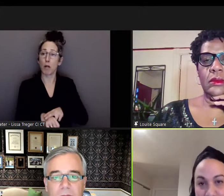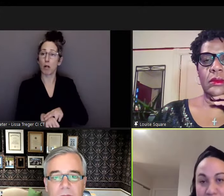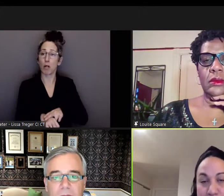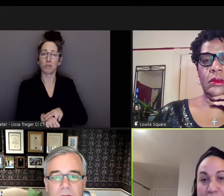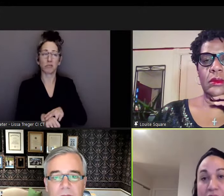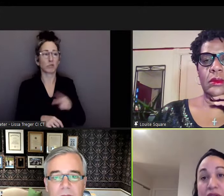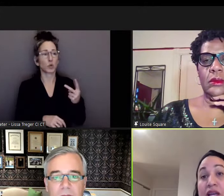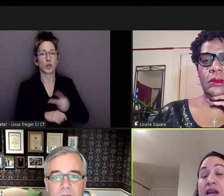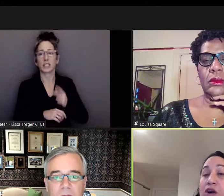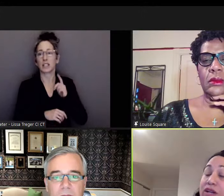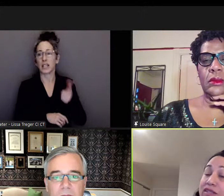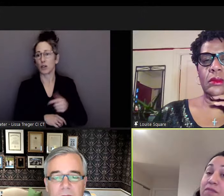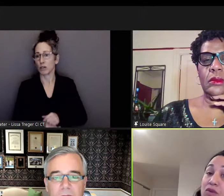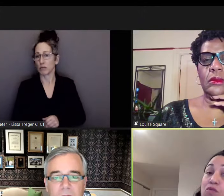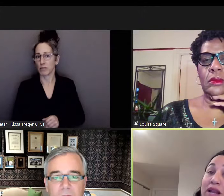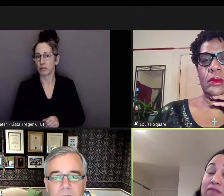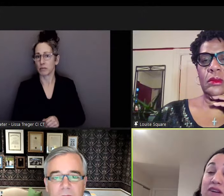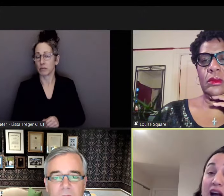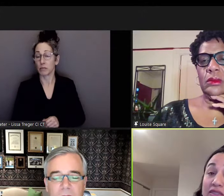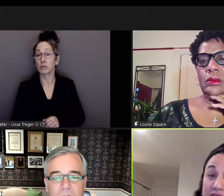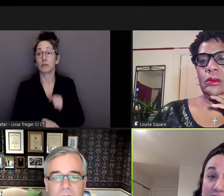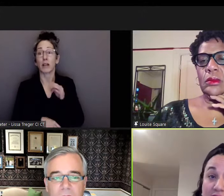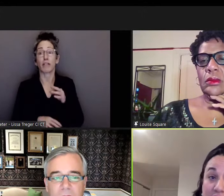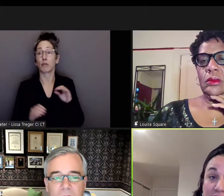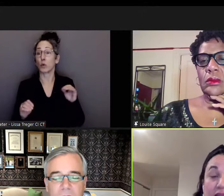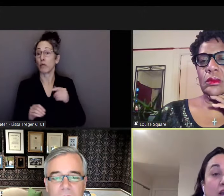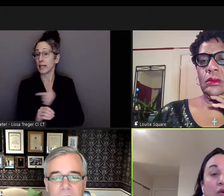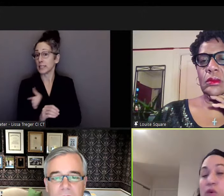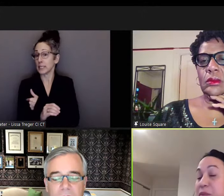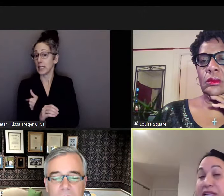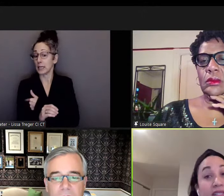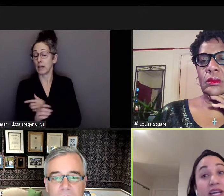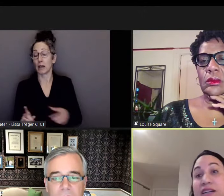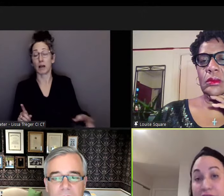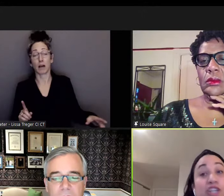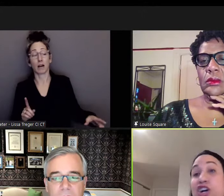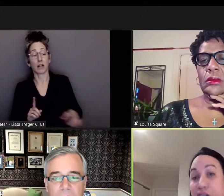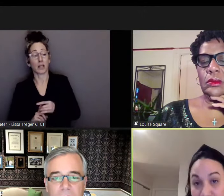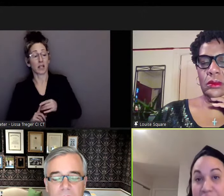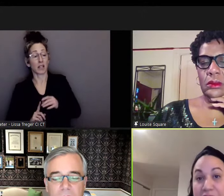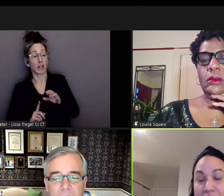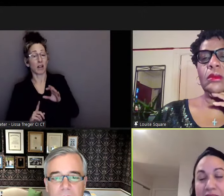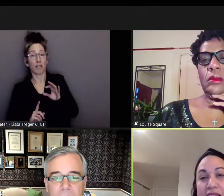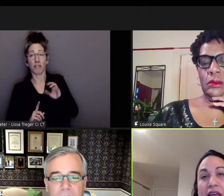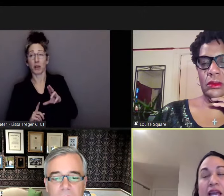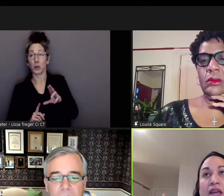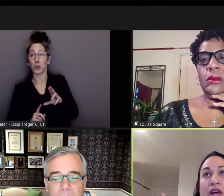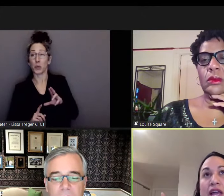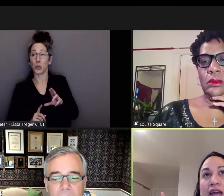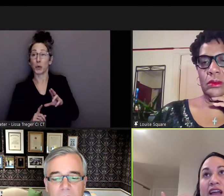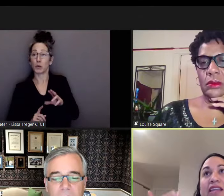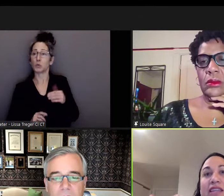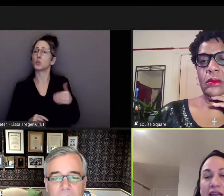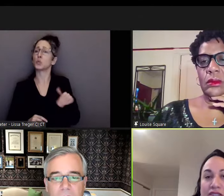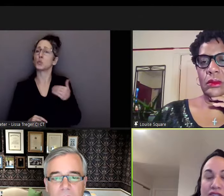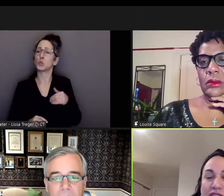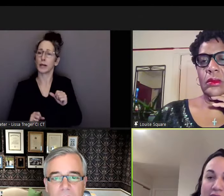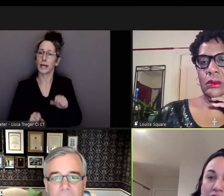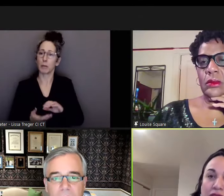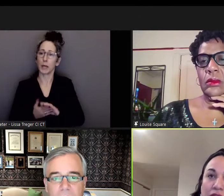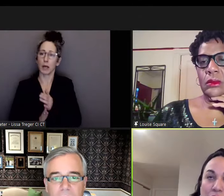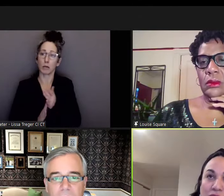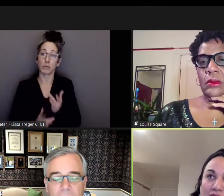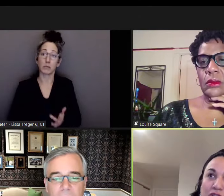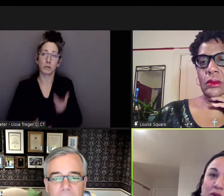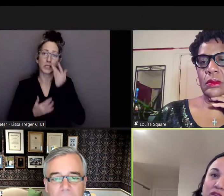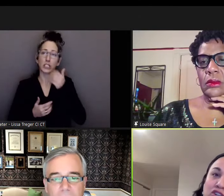48 hours, 72 hours. Whereas somebody who may not have gotten the vaccine will be sicker, right? And I think, if anything, it's just